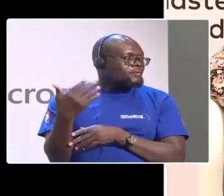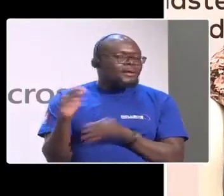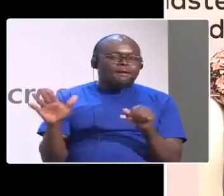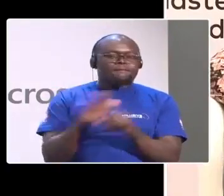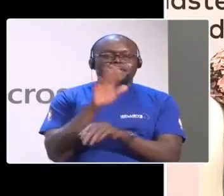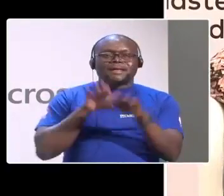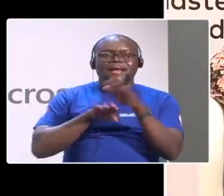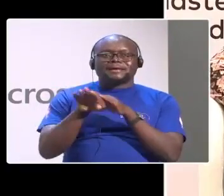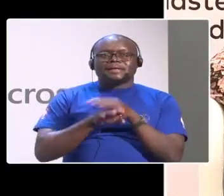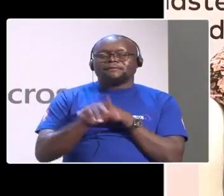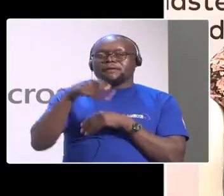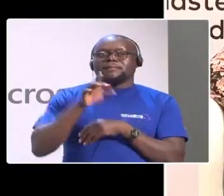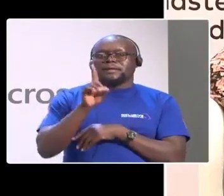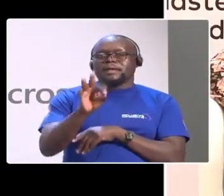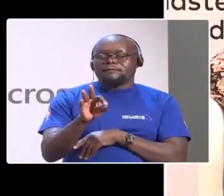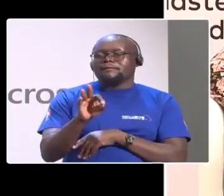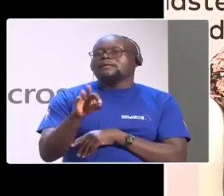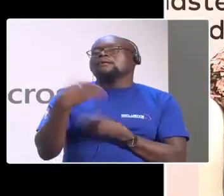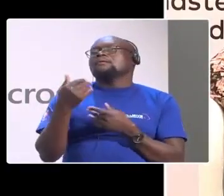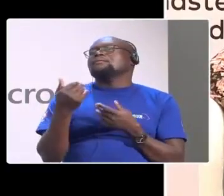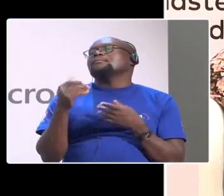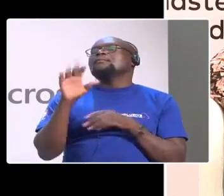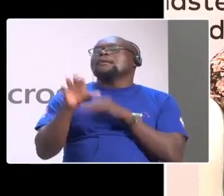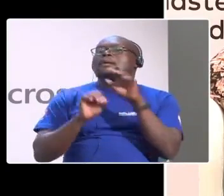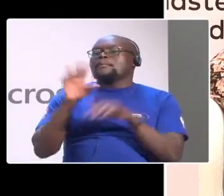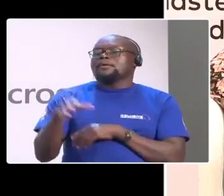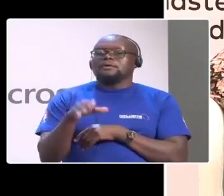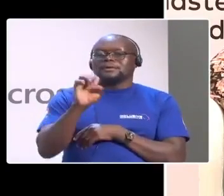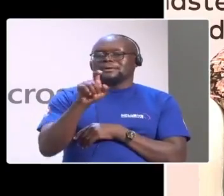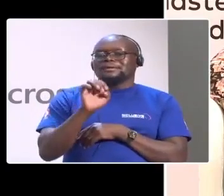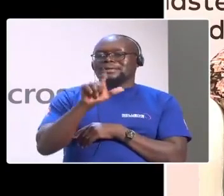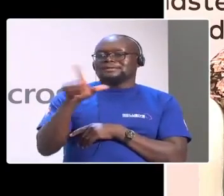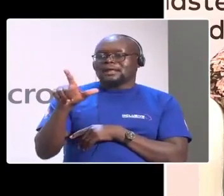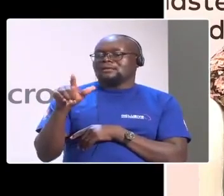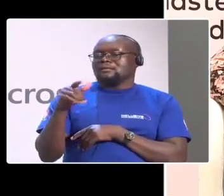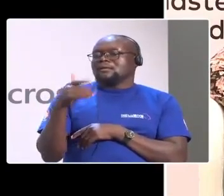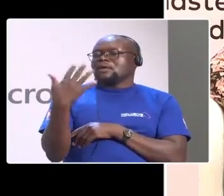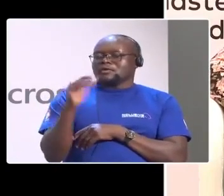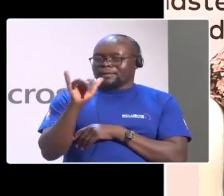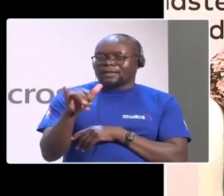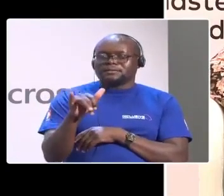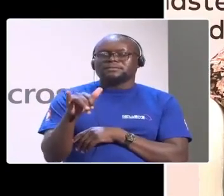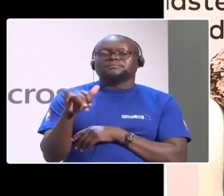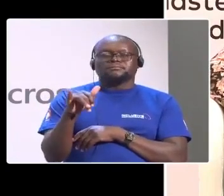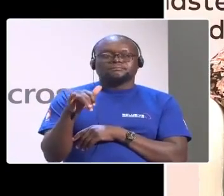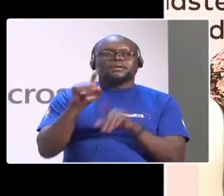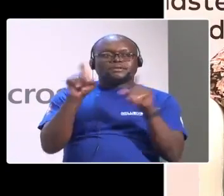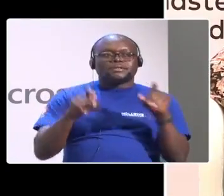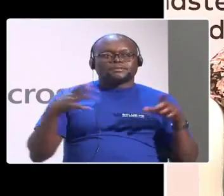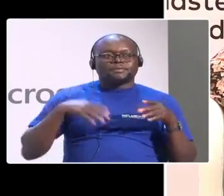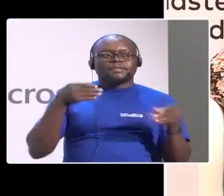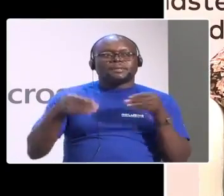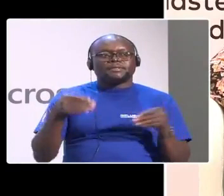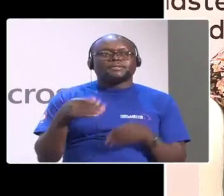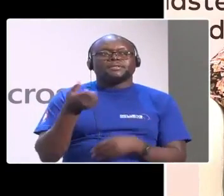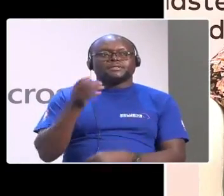accessible. That could be a PDF, it could be a PowerPoint, it could be an Excel document, and that's tested with people with disabilities. And Colette's exactly right